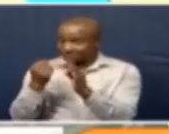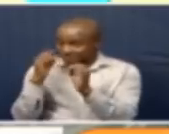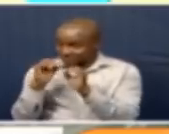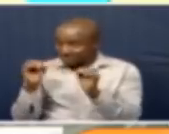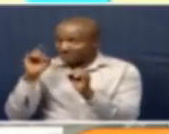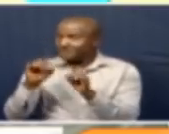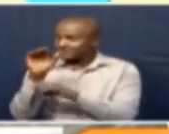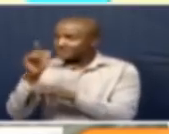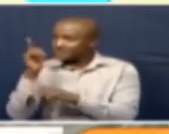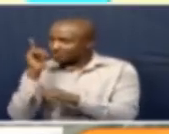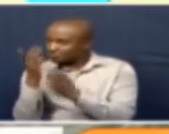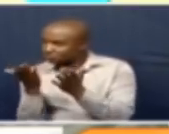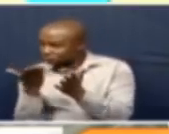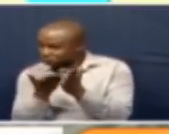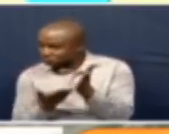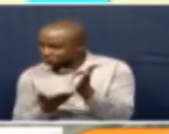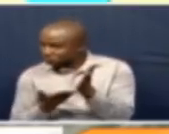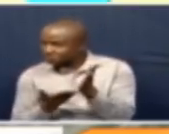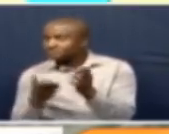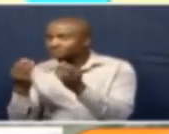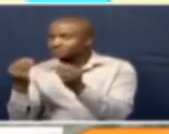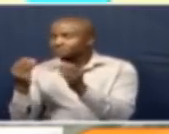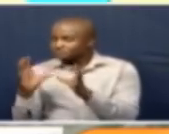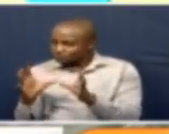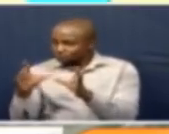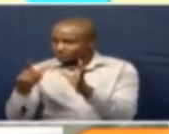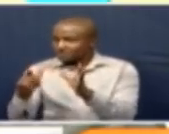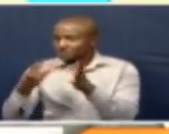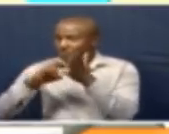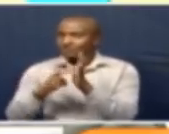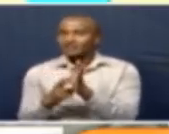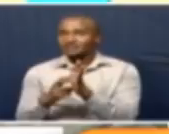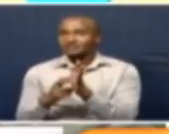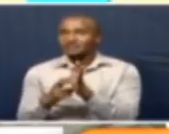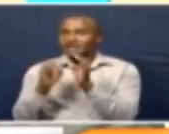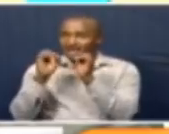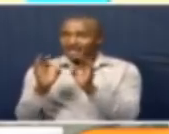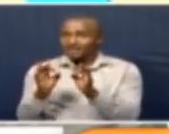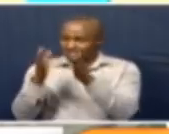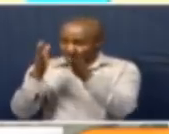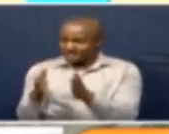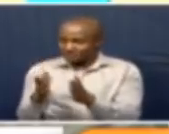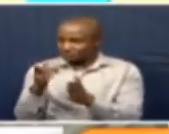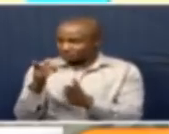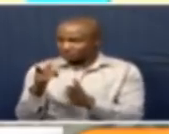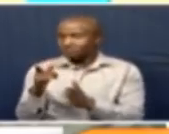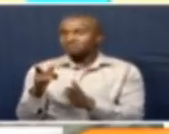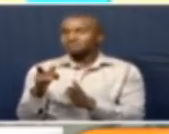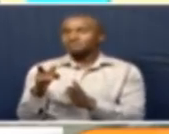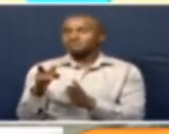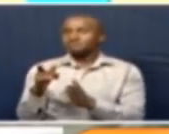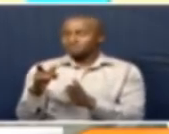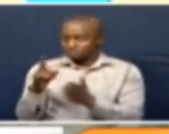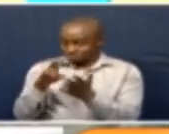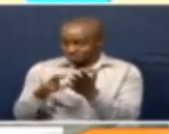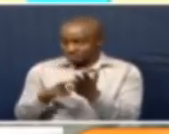legal advice. Once you understand, it's very easy to enforce that contract if somebody tinkers with it. And like